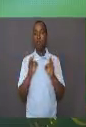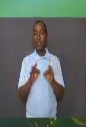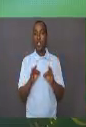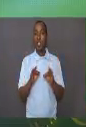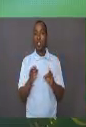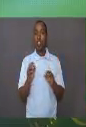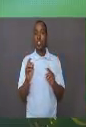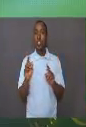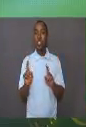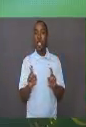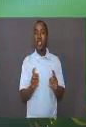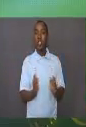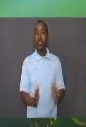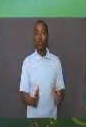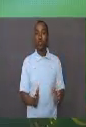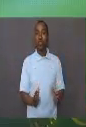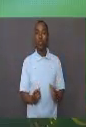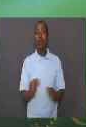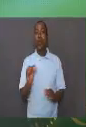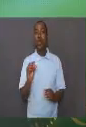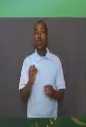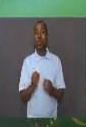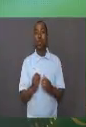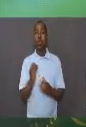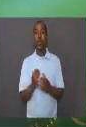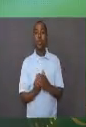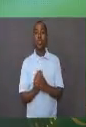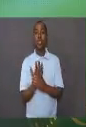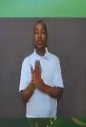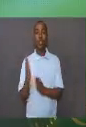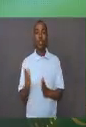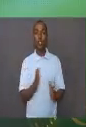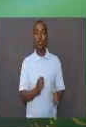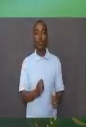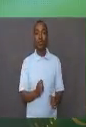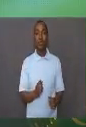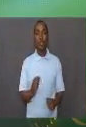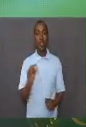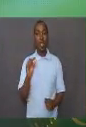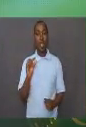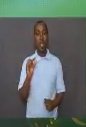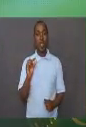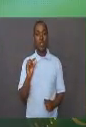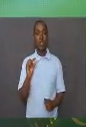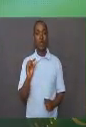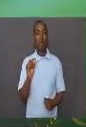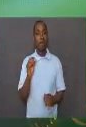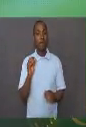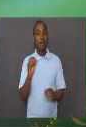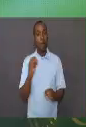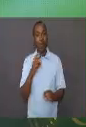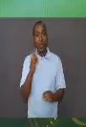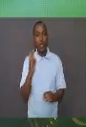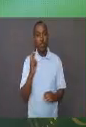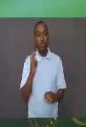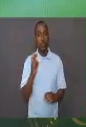scientists grow microorganisms. Some of the factors that we have learned